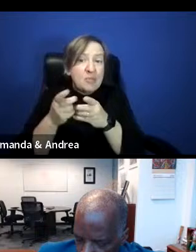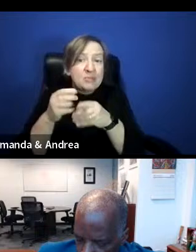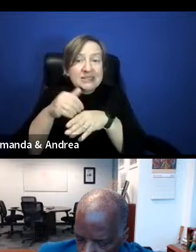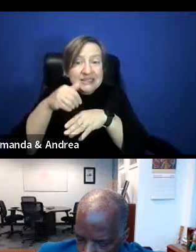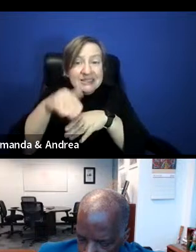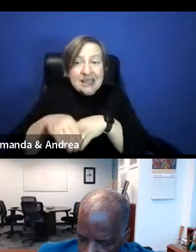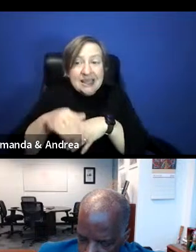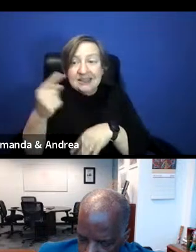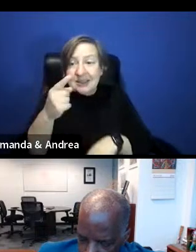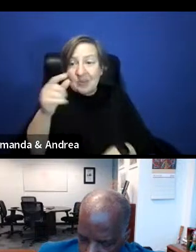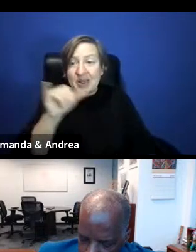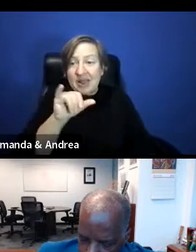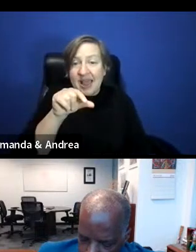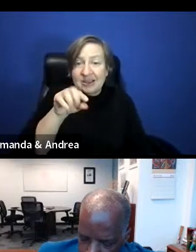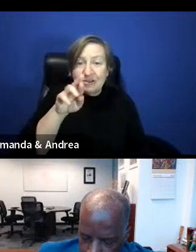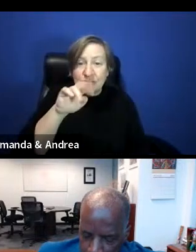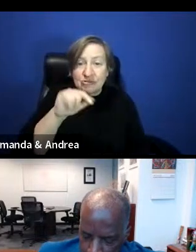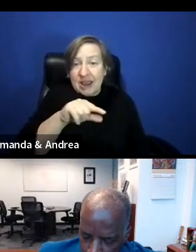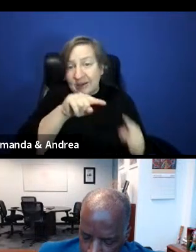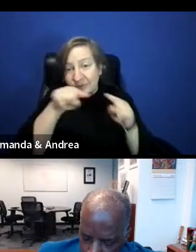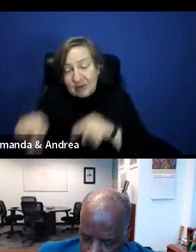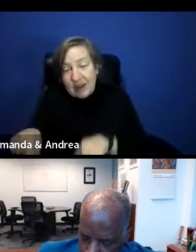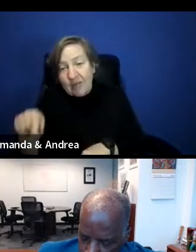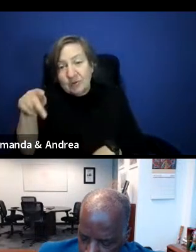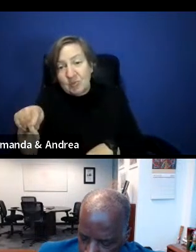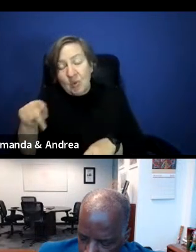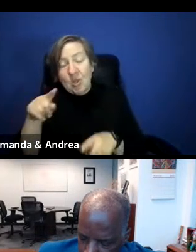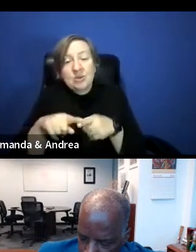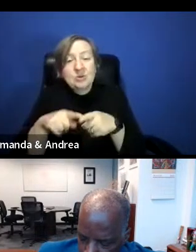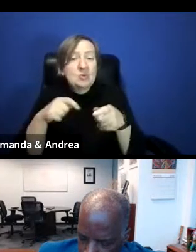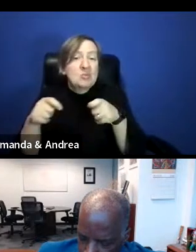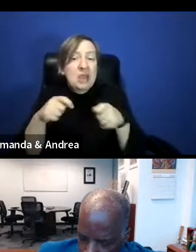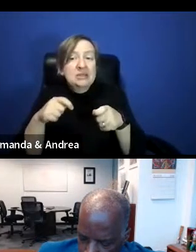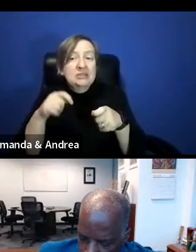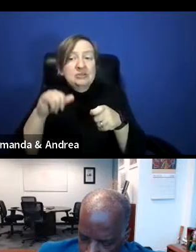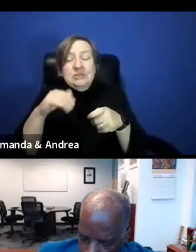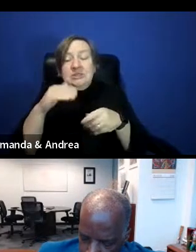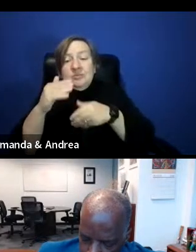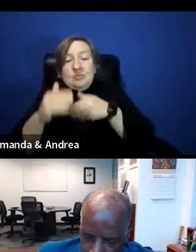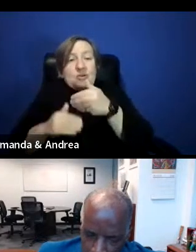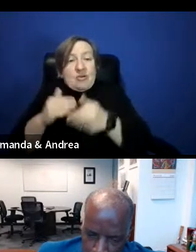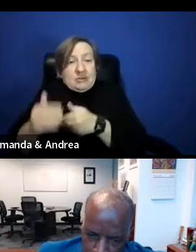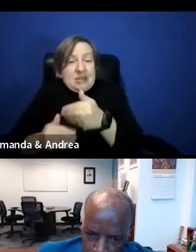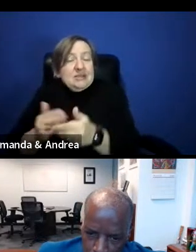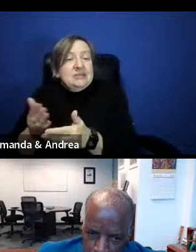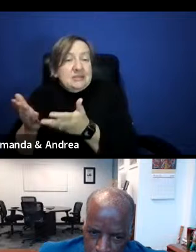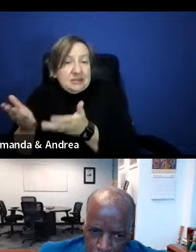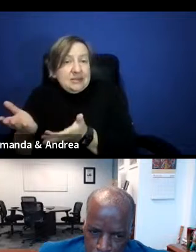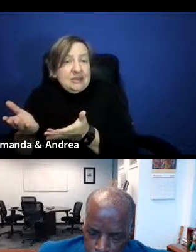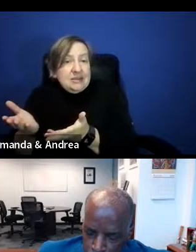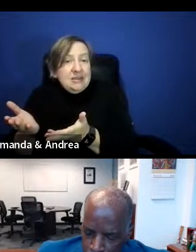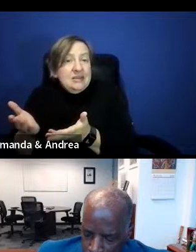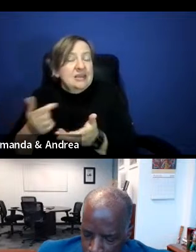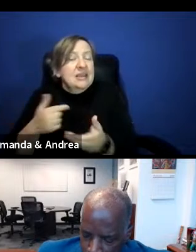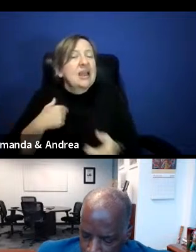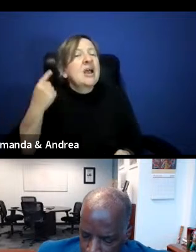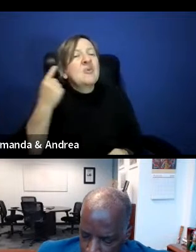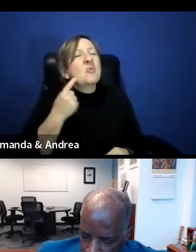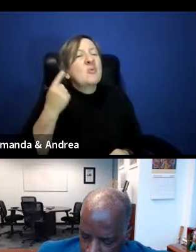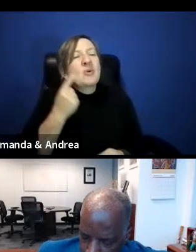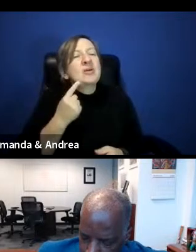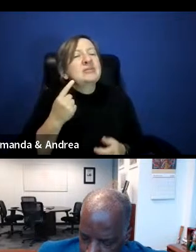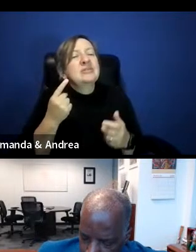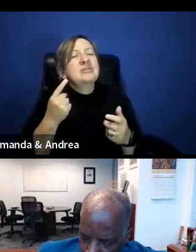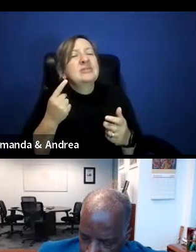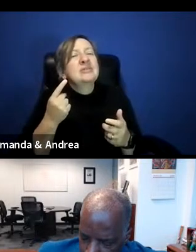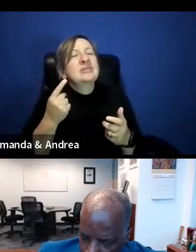Greg to Portland to manage this process, I just wonder